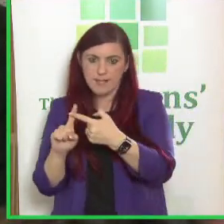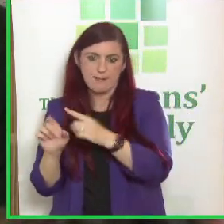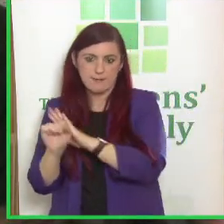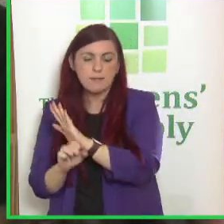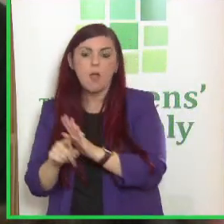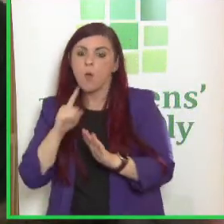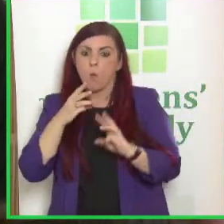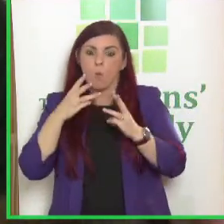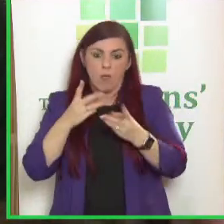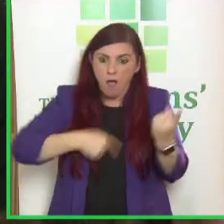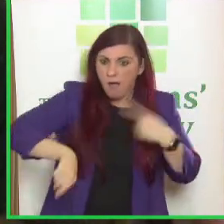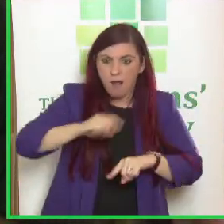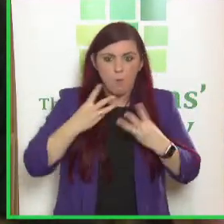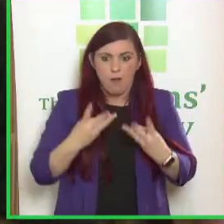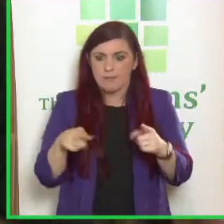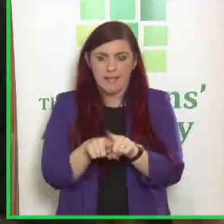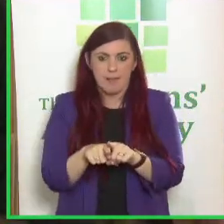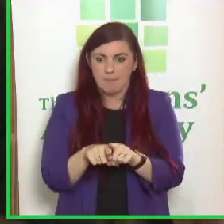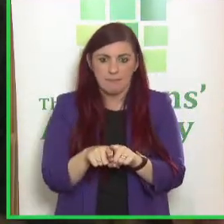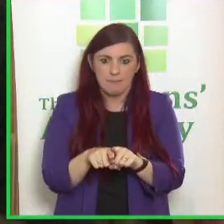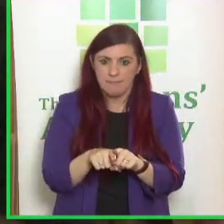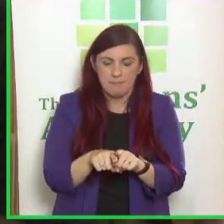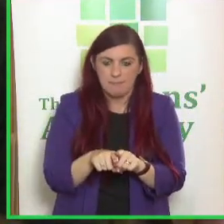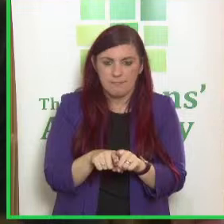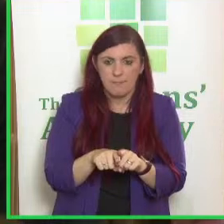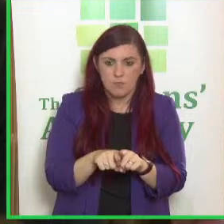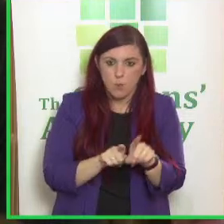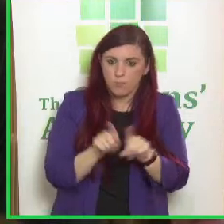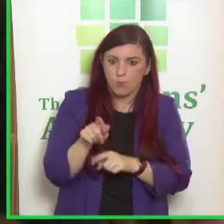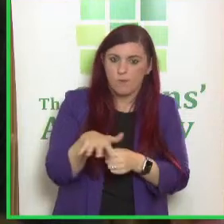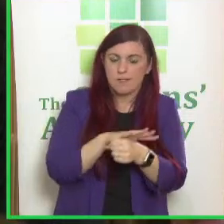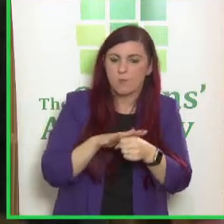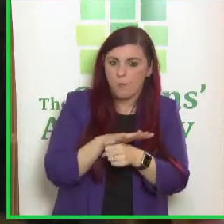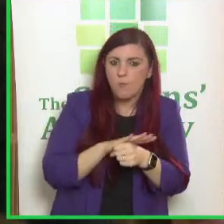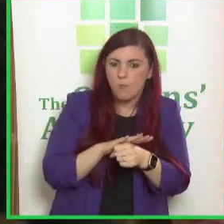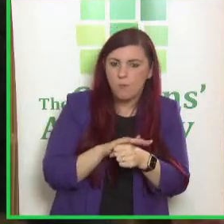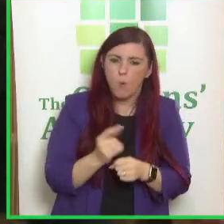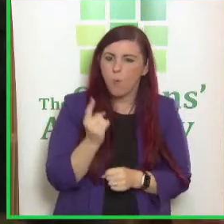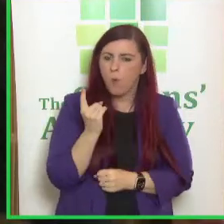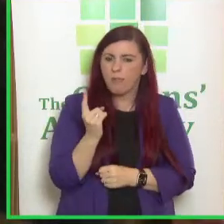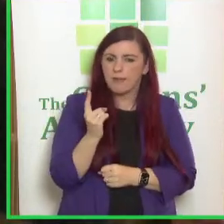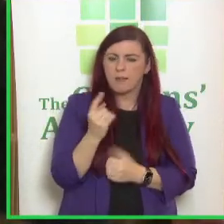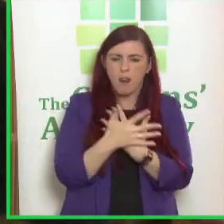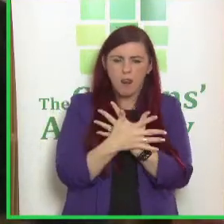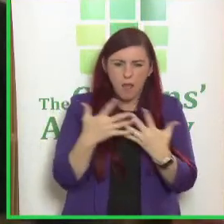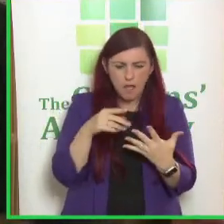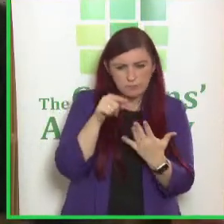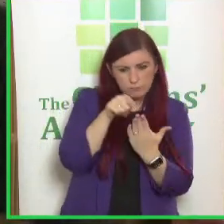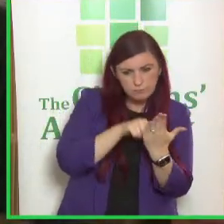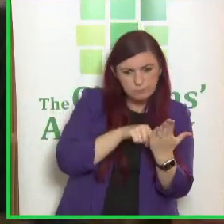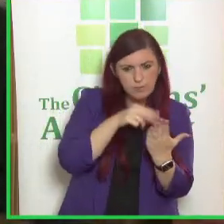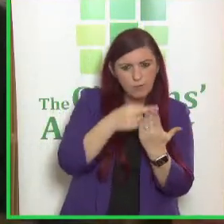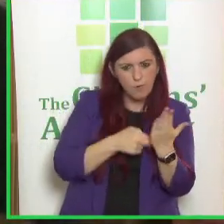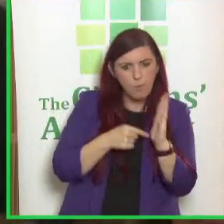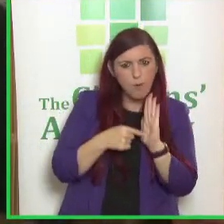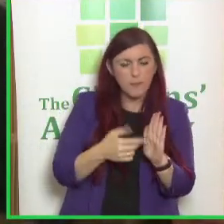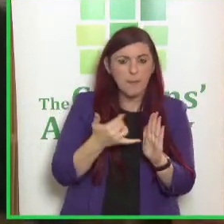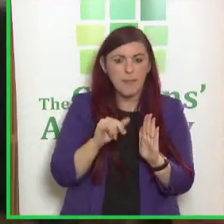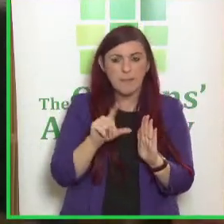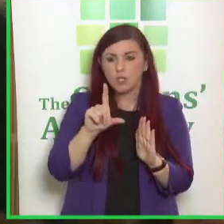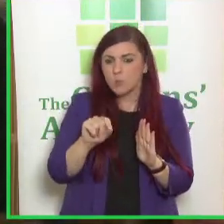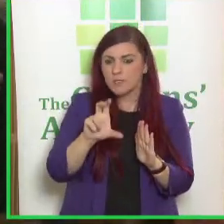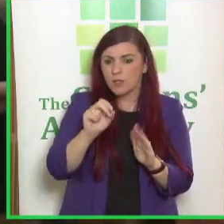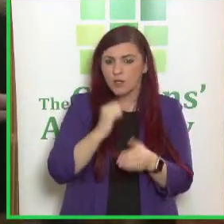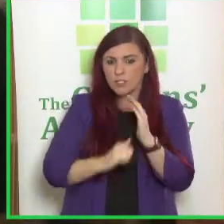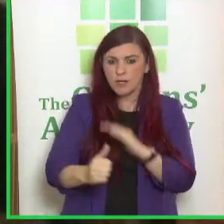want the same things. And I think one of the things I would just finish on is there's a lot of stuff in this report that probably 20 or 30 years ago would